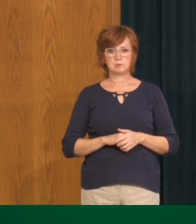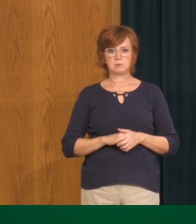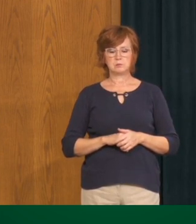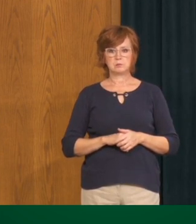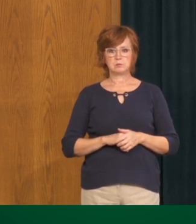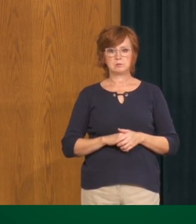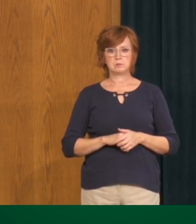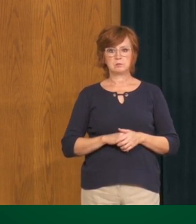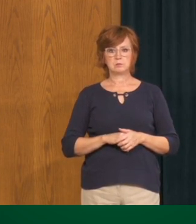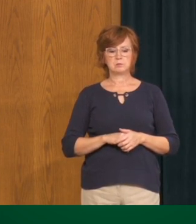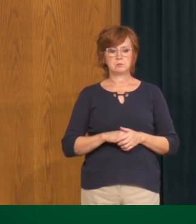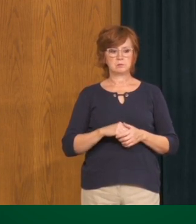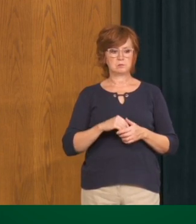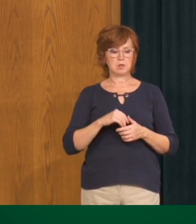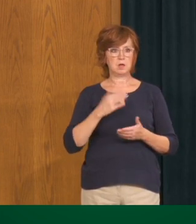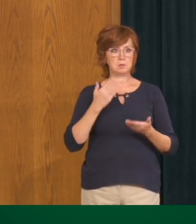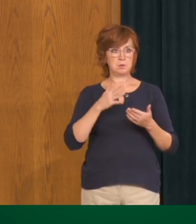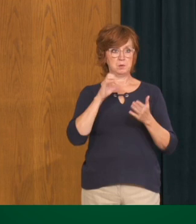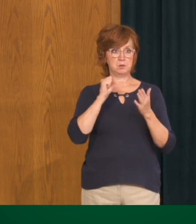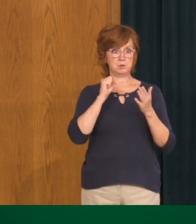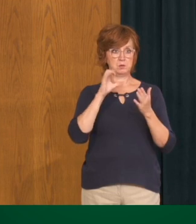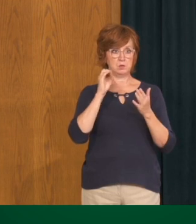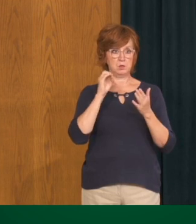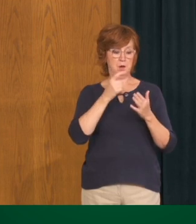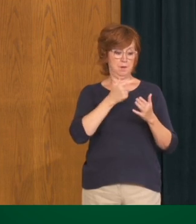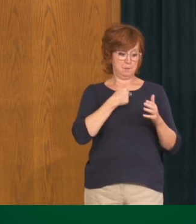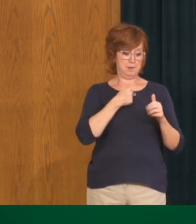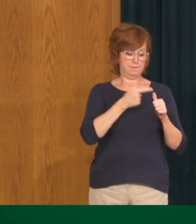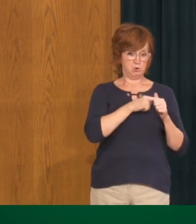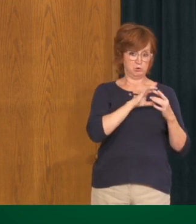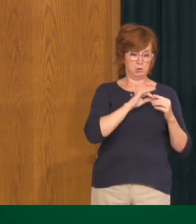things, and Scott may want to add to that.